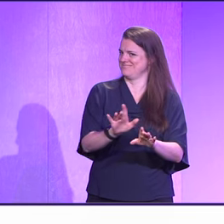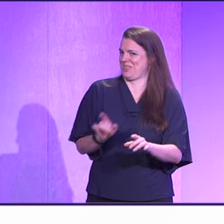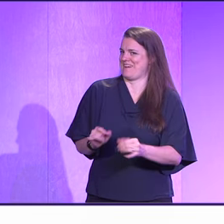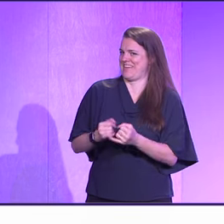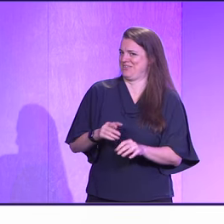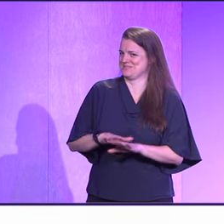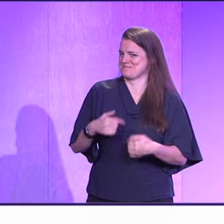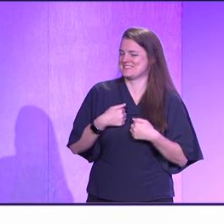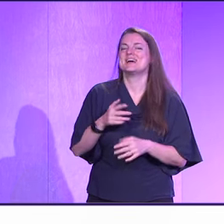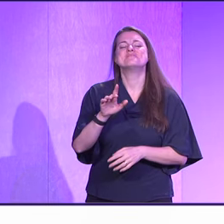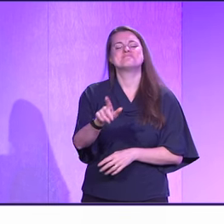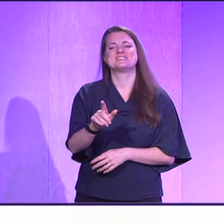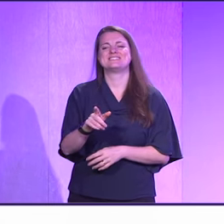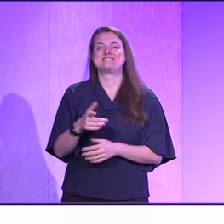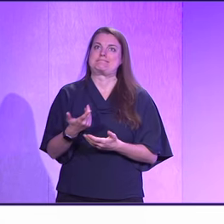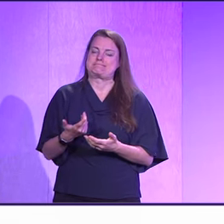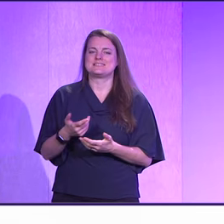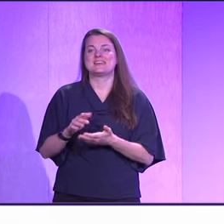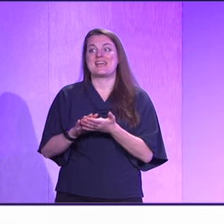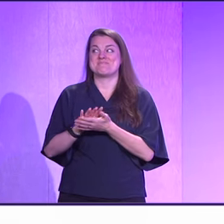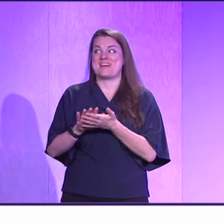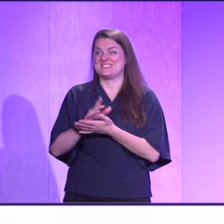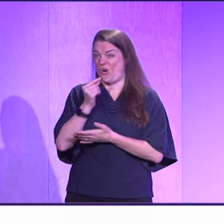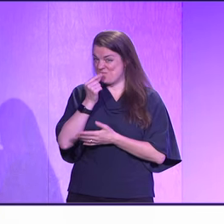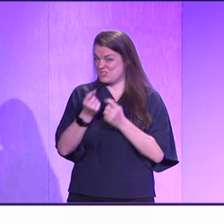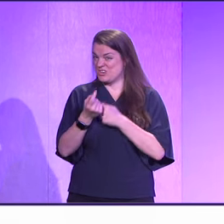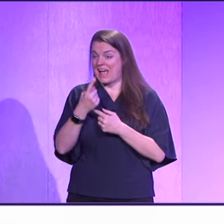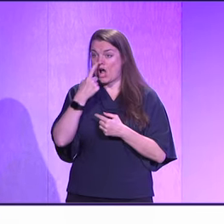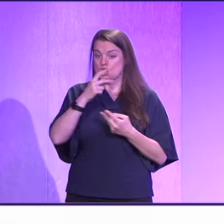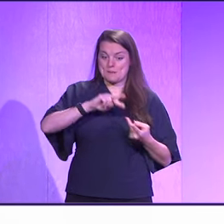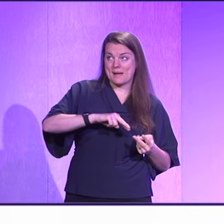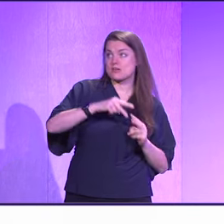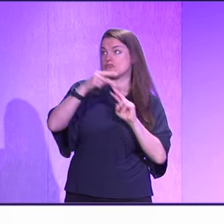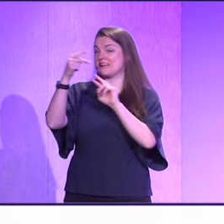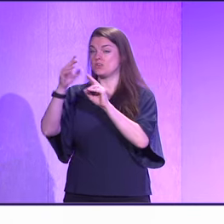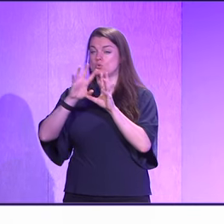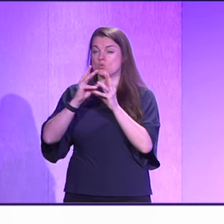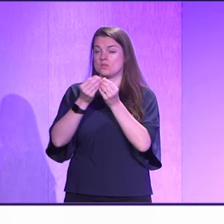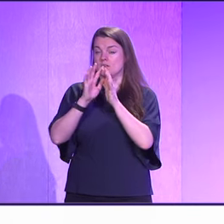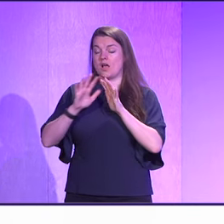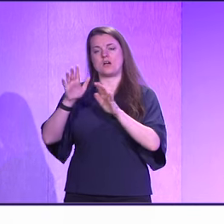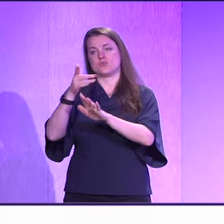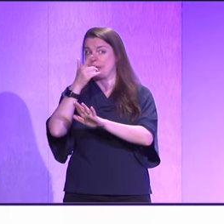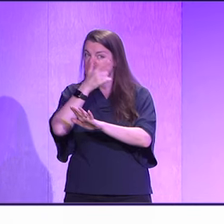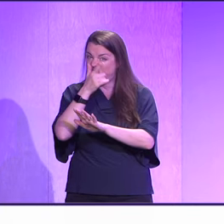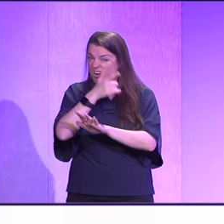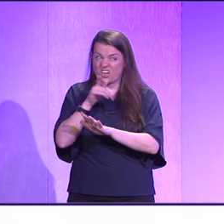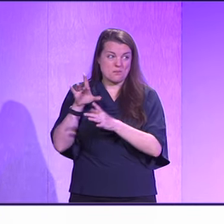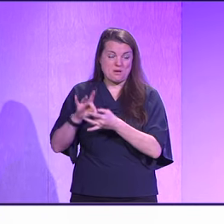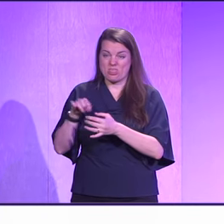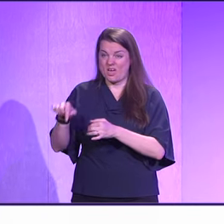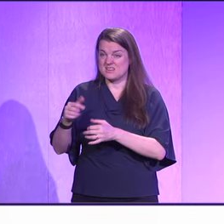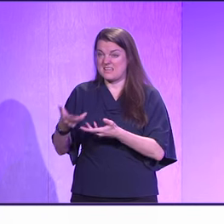But it was great, right? So we wouldn't have had an opportunity to migrate the entire airline to the cloud quite so easily without it. We were very, very lucky on that